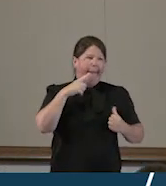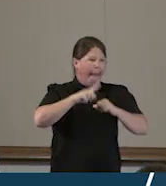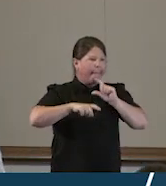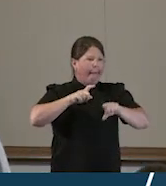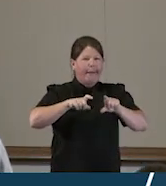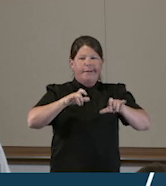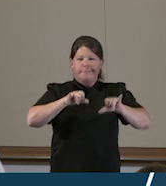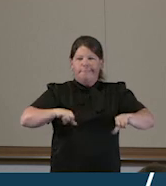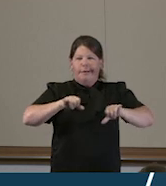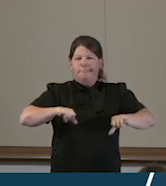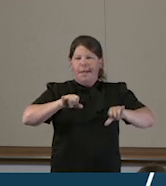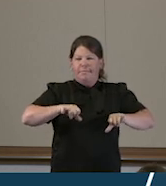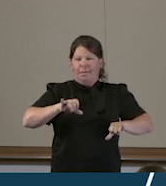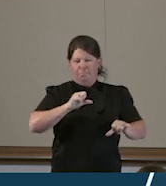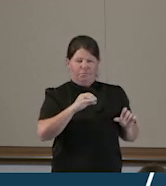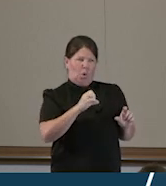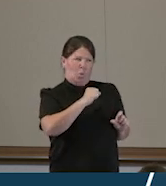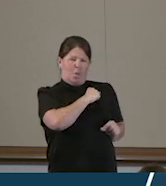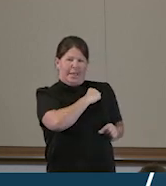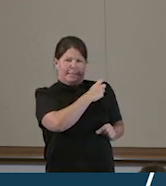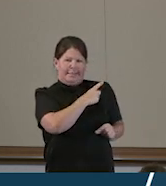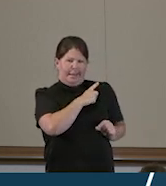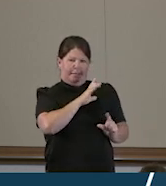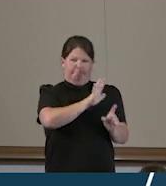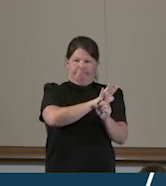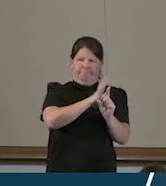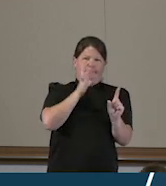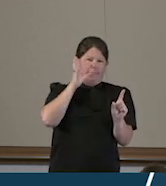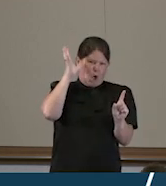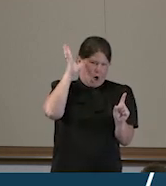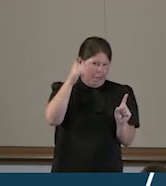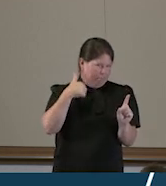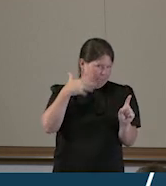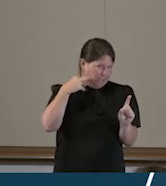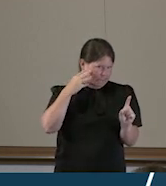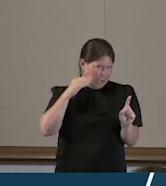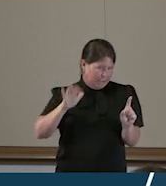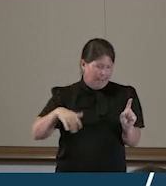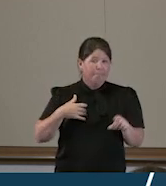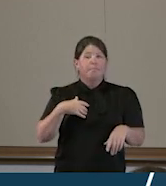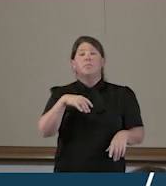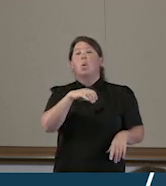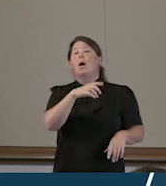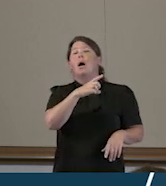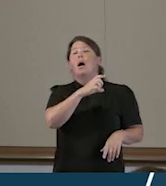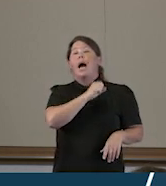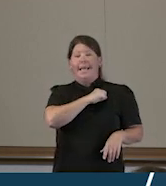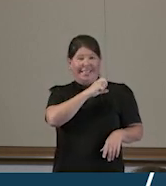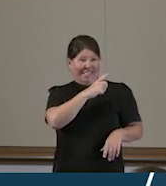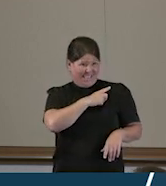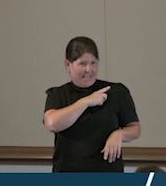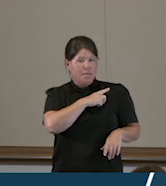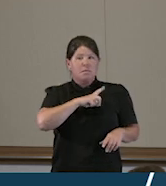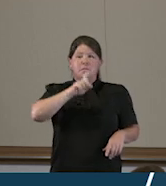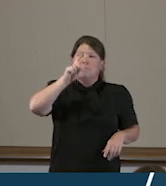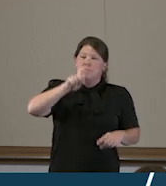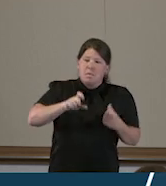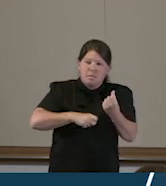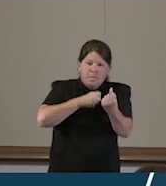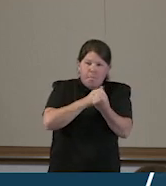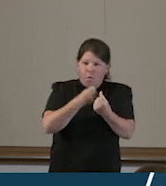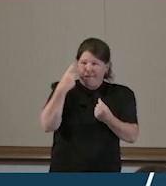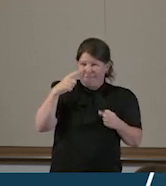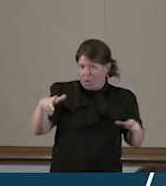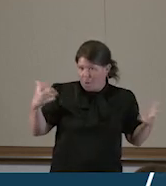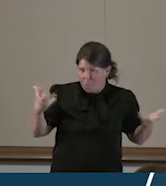with SD in this hypothetical scenario. So SD needs support making medical decisions and